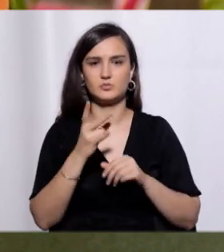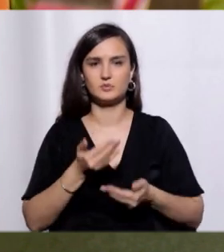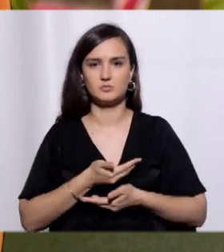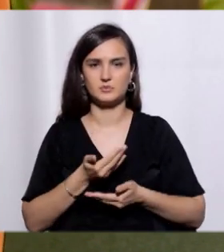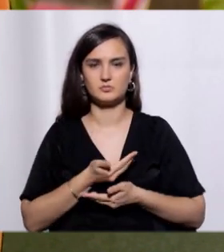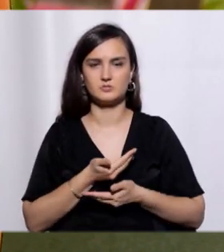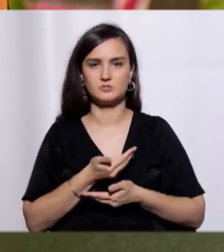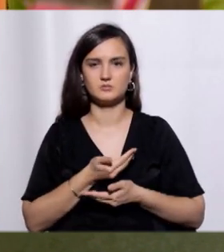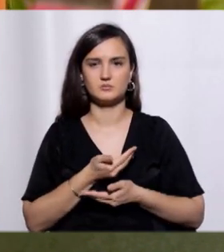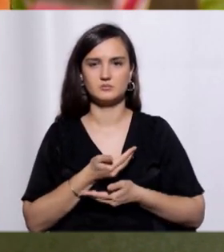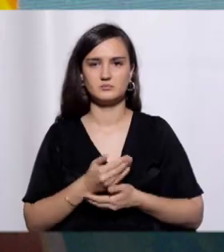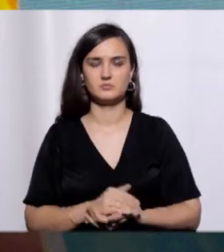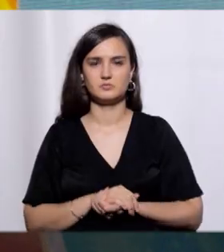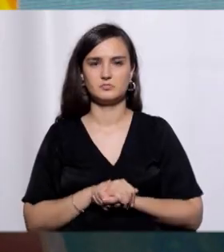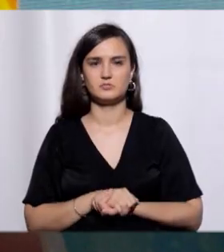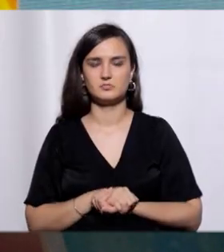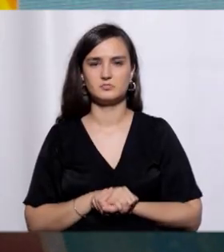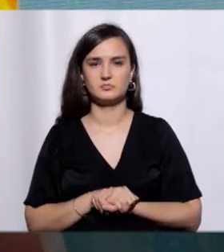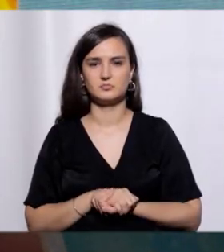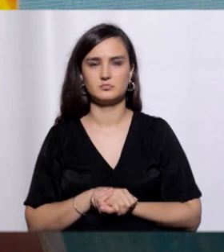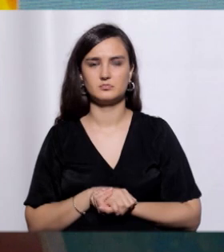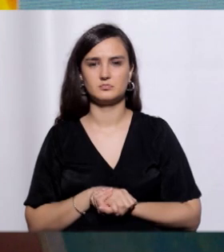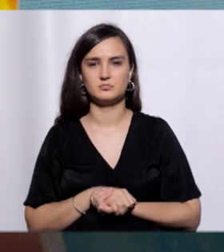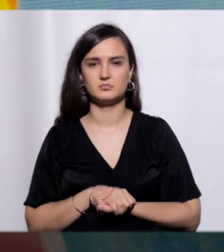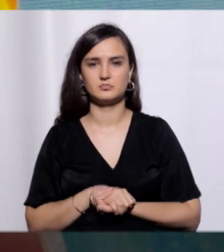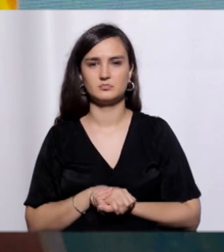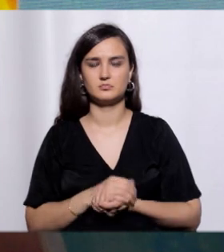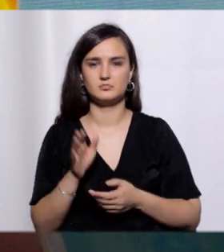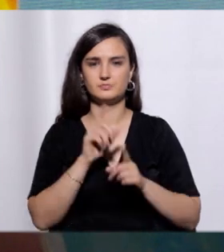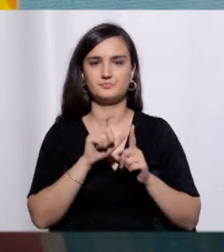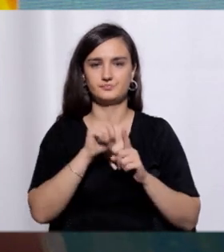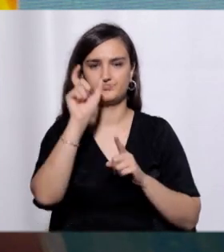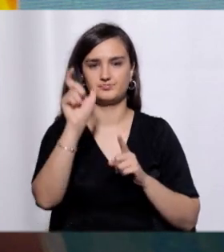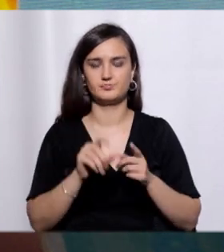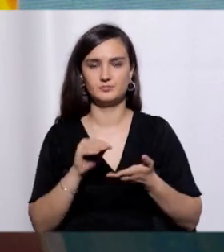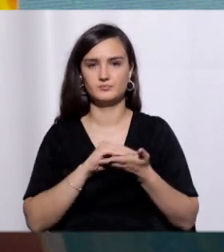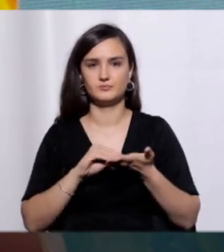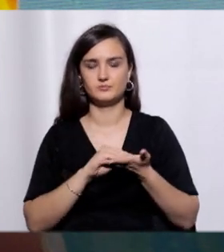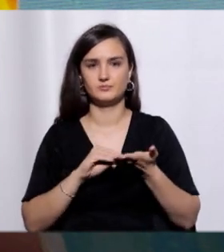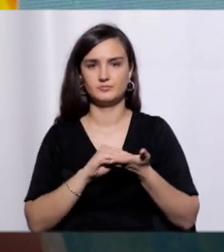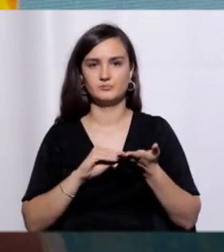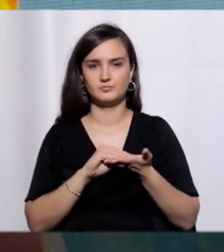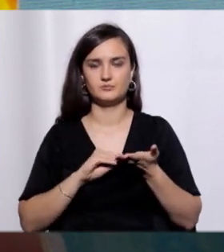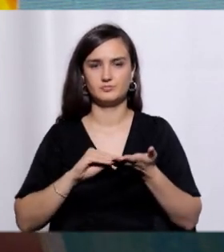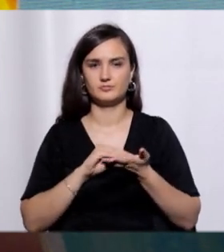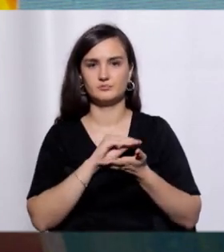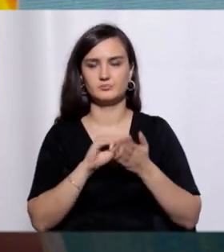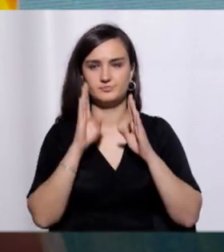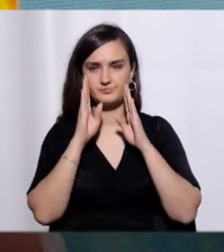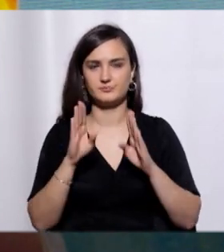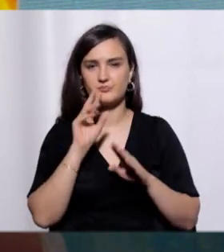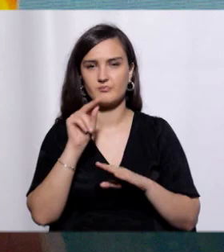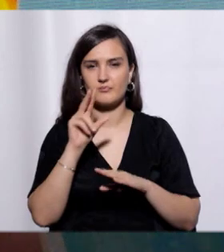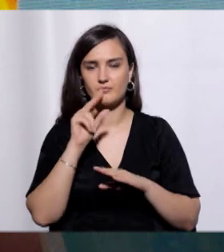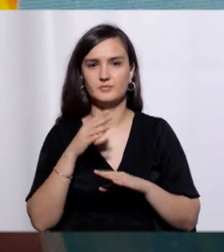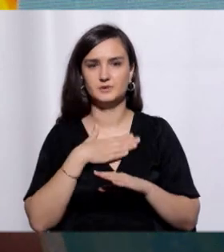live and dictate everything. Okay, one more time. Let's go through the vocabulary with a particular focus on